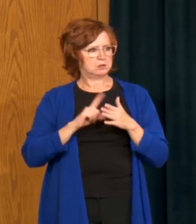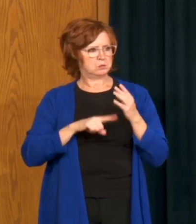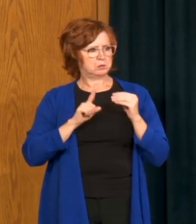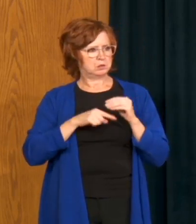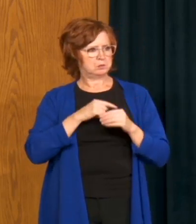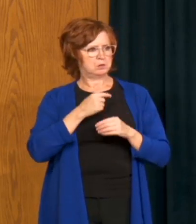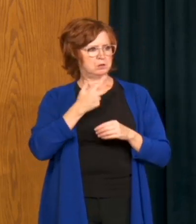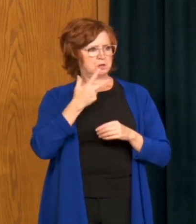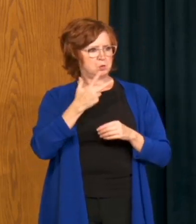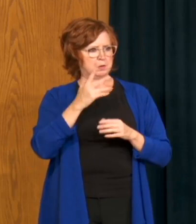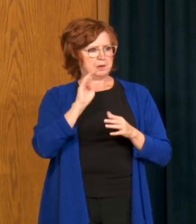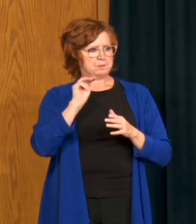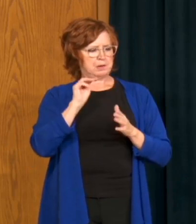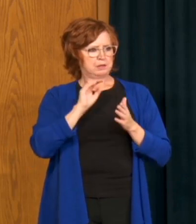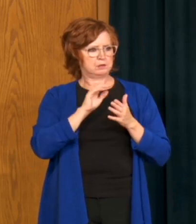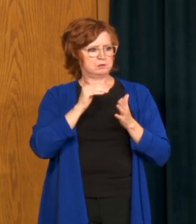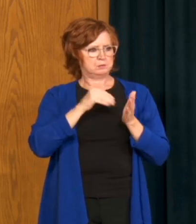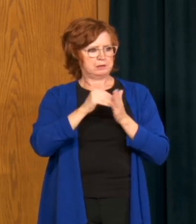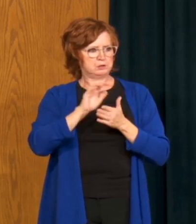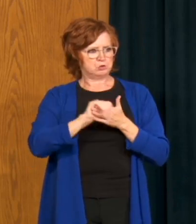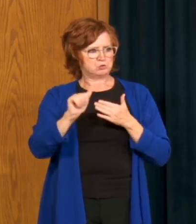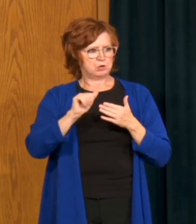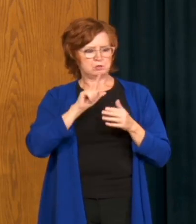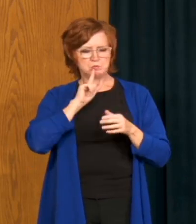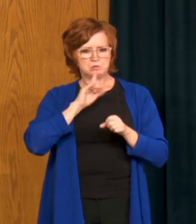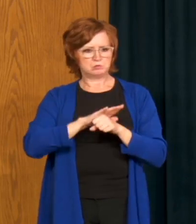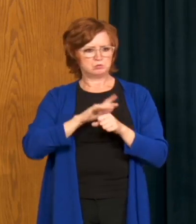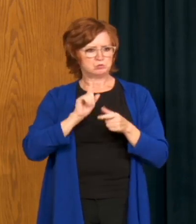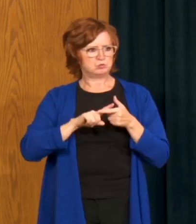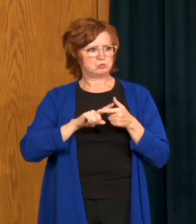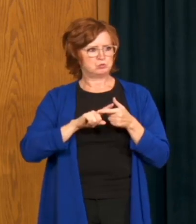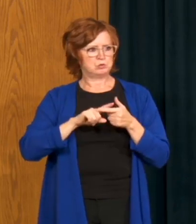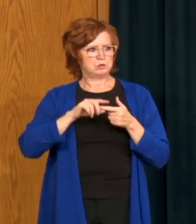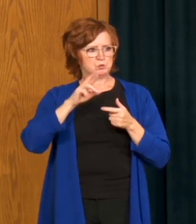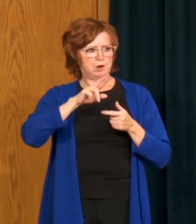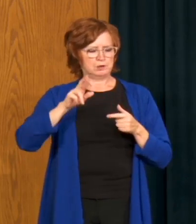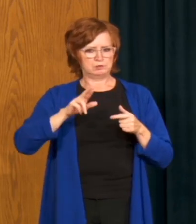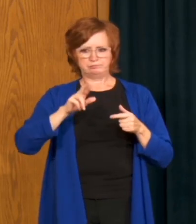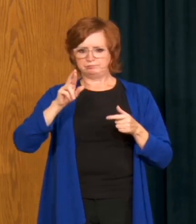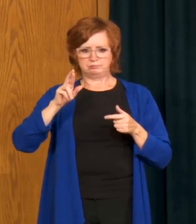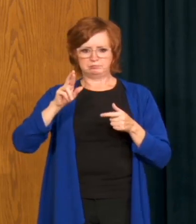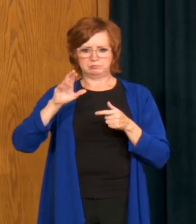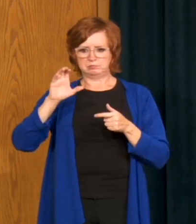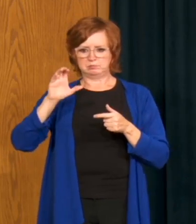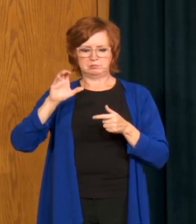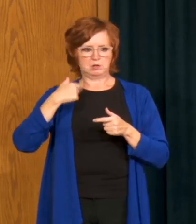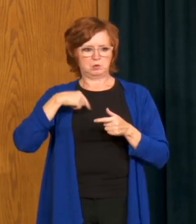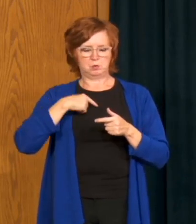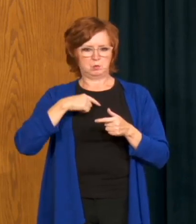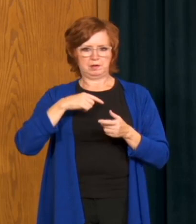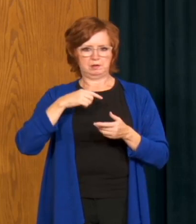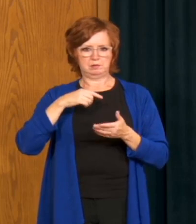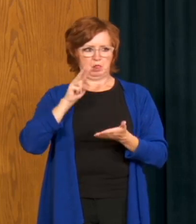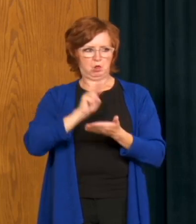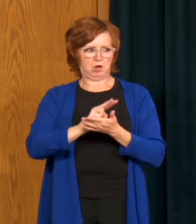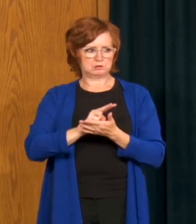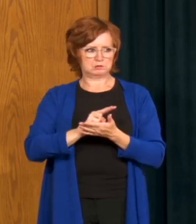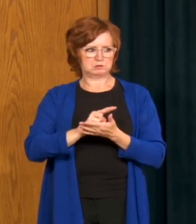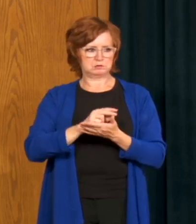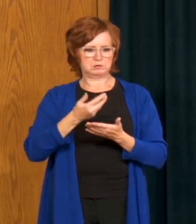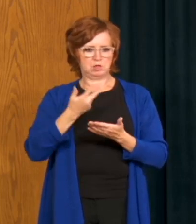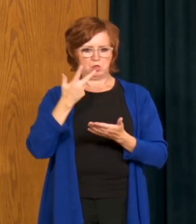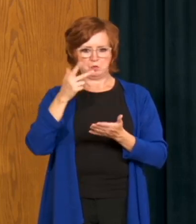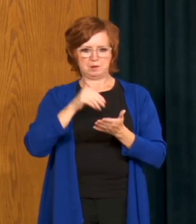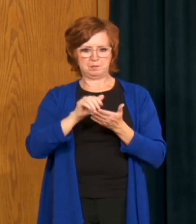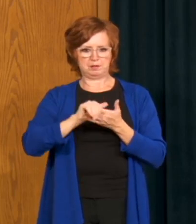commitment now? That you made this, is there any thought that might now go towards helping the riders? Or well, there's a number of